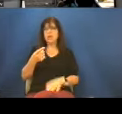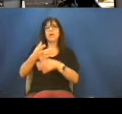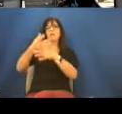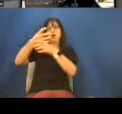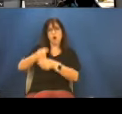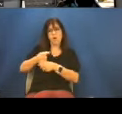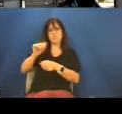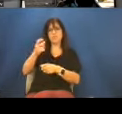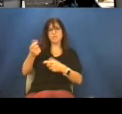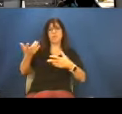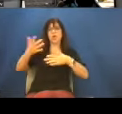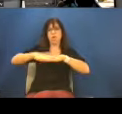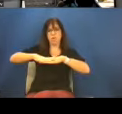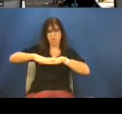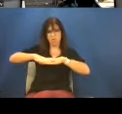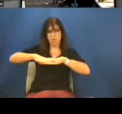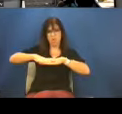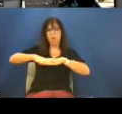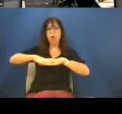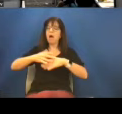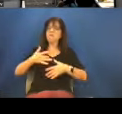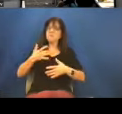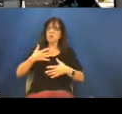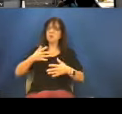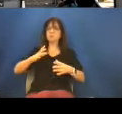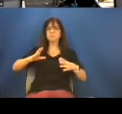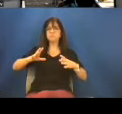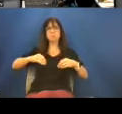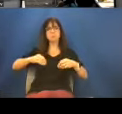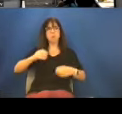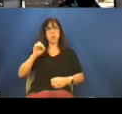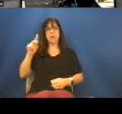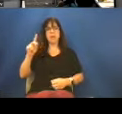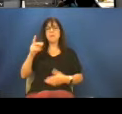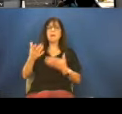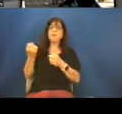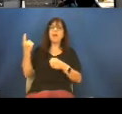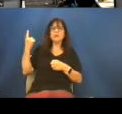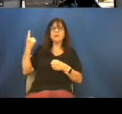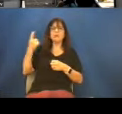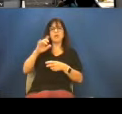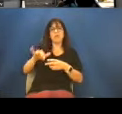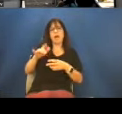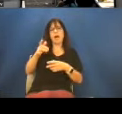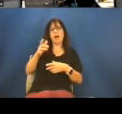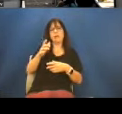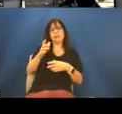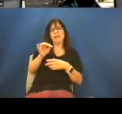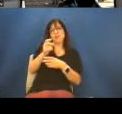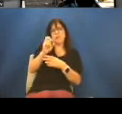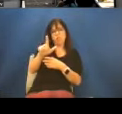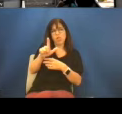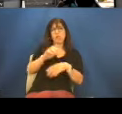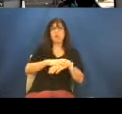confidence intervals overlap, so I'm gonna feel okay with that. You know, maybe last year her confidence interval was like an